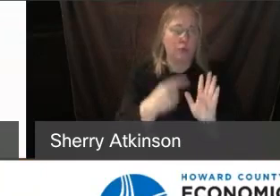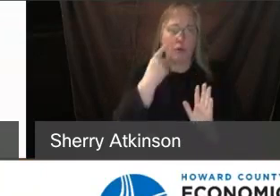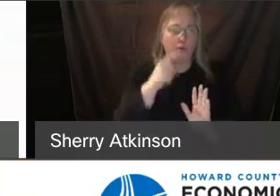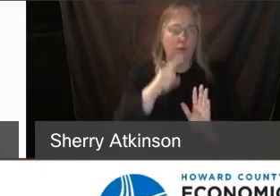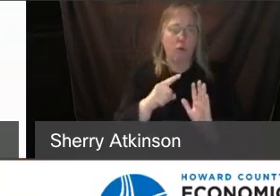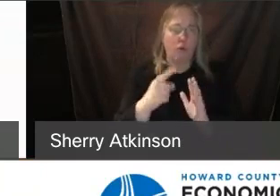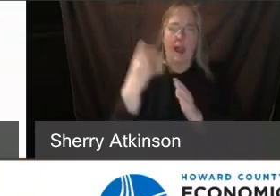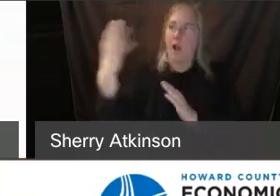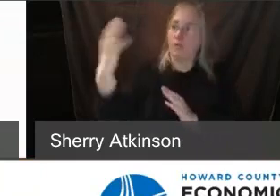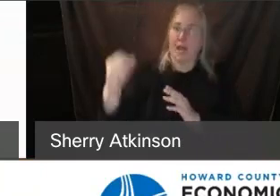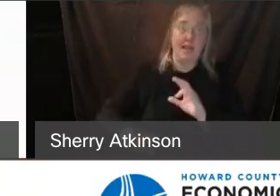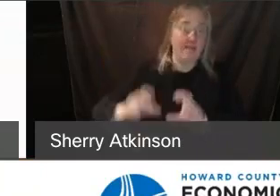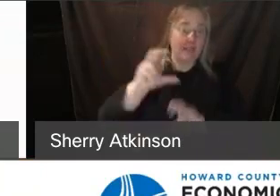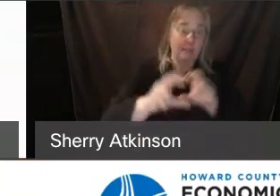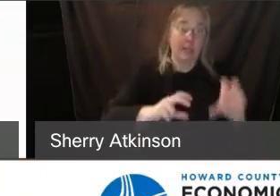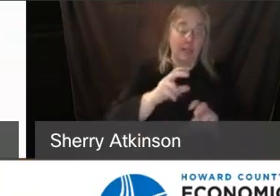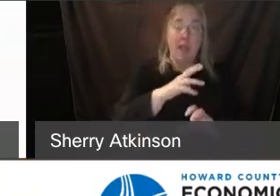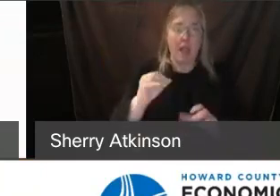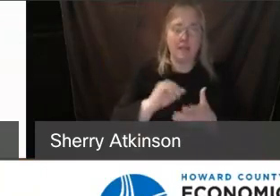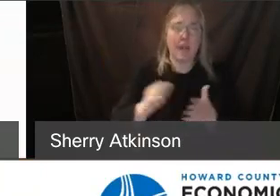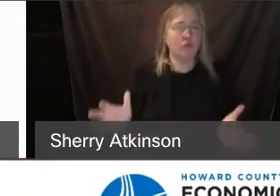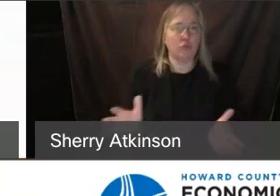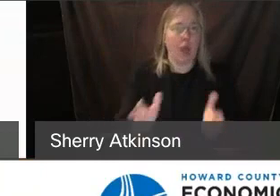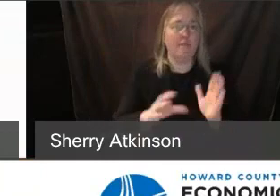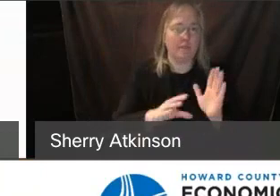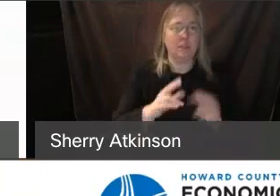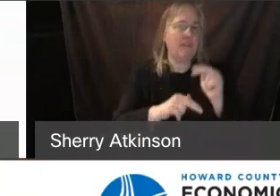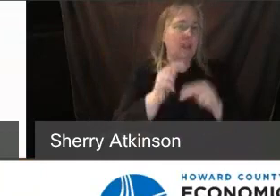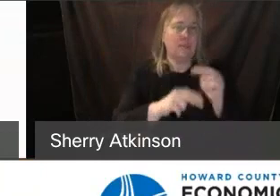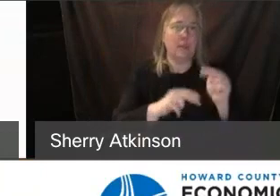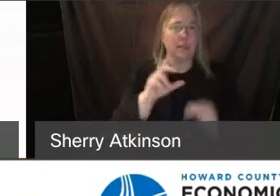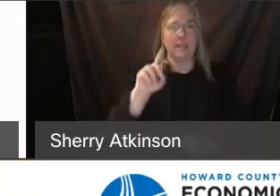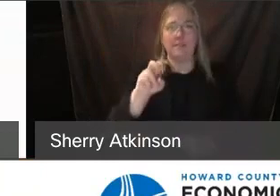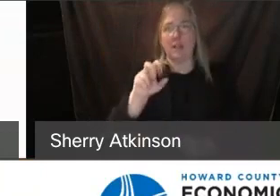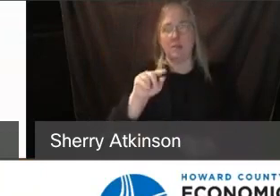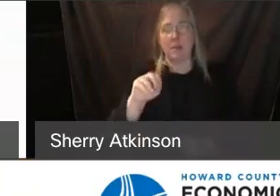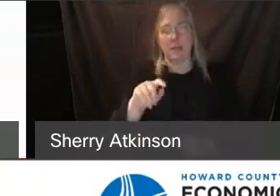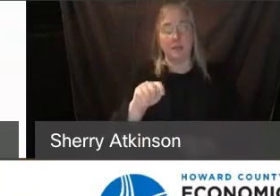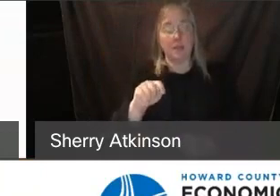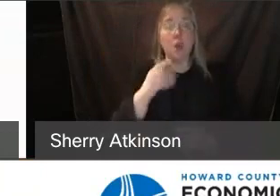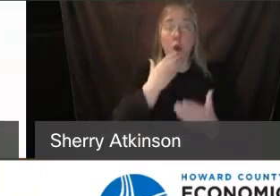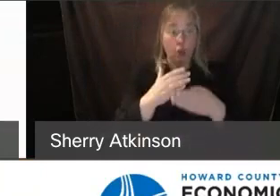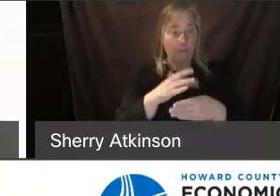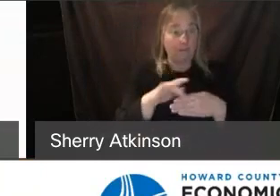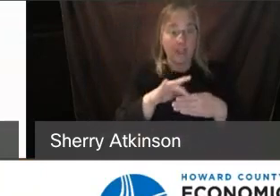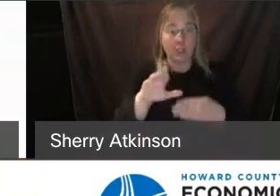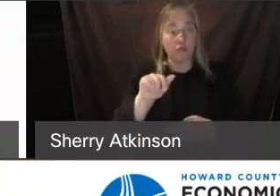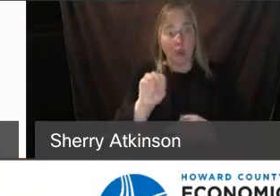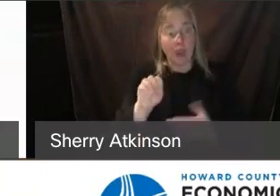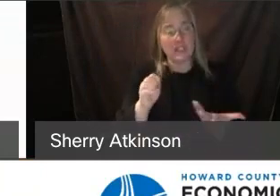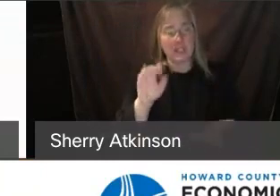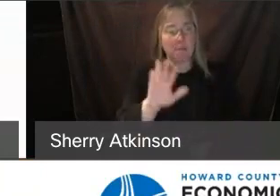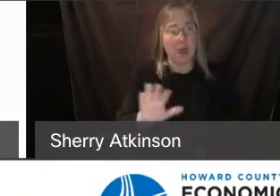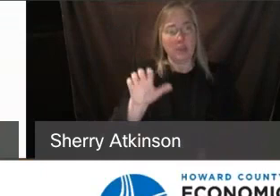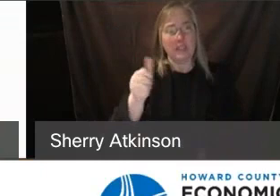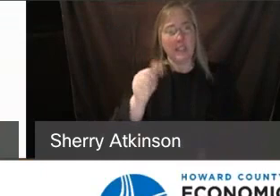outside investment, and it drives development. A good vacancy rate is about 10% or less.